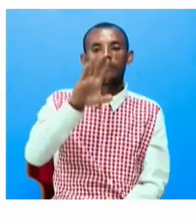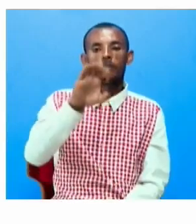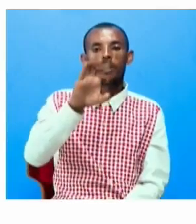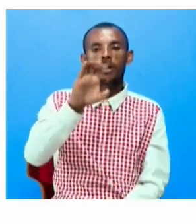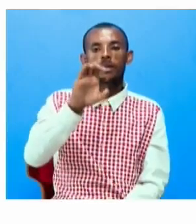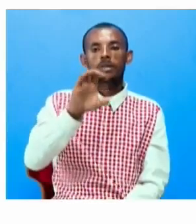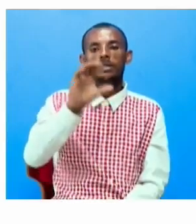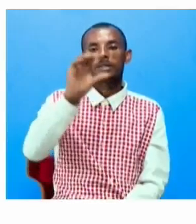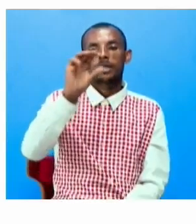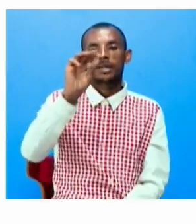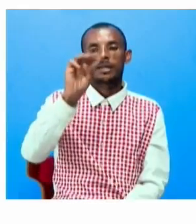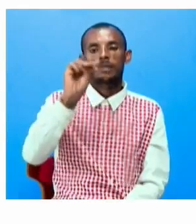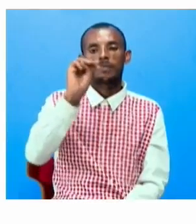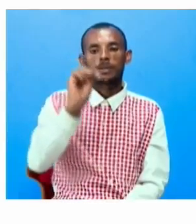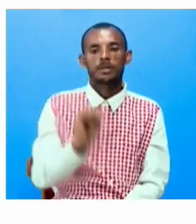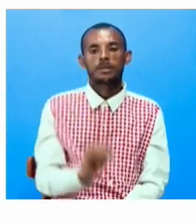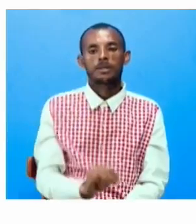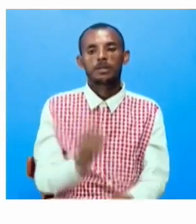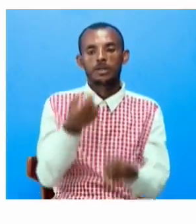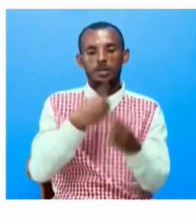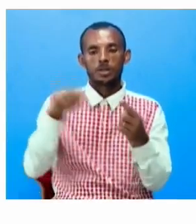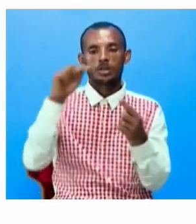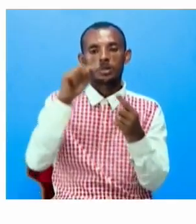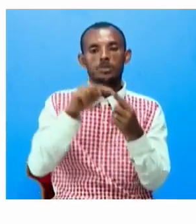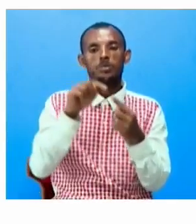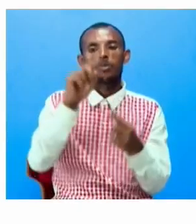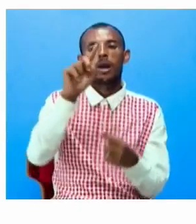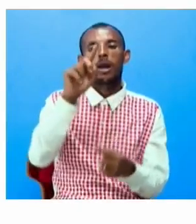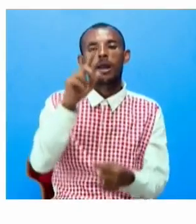40 cents to 1 bird?